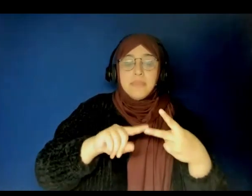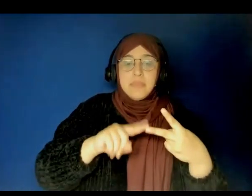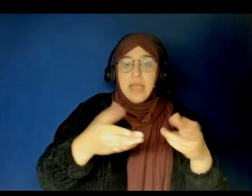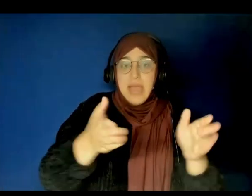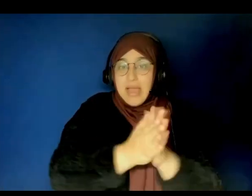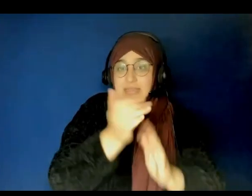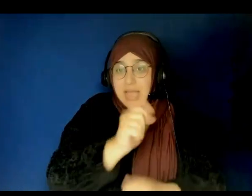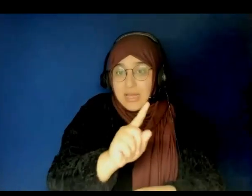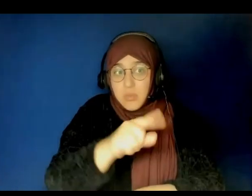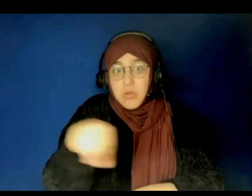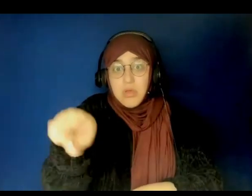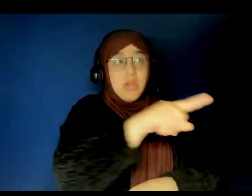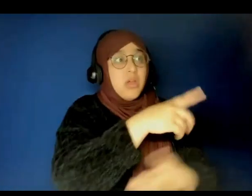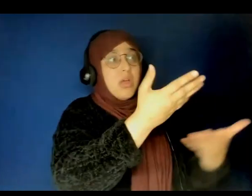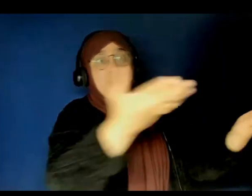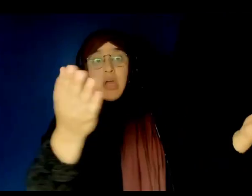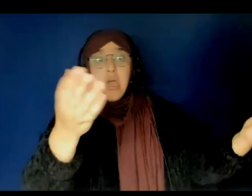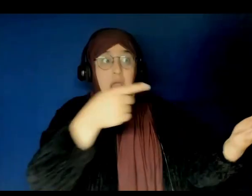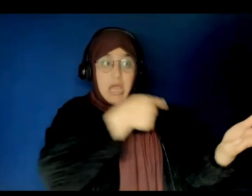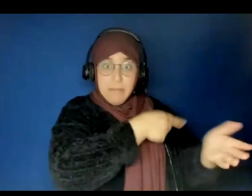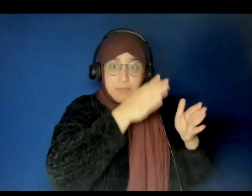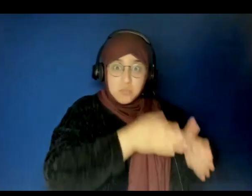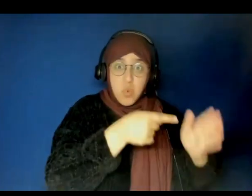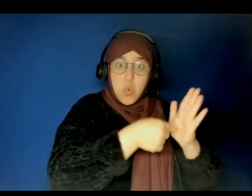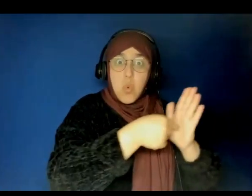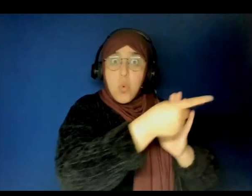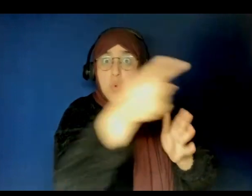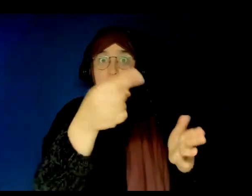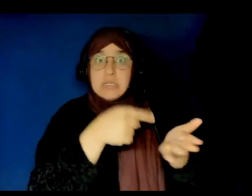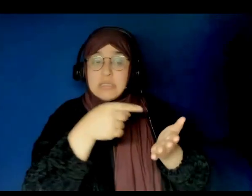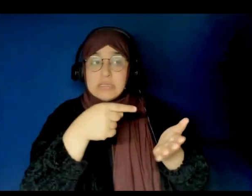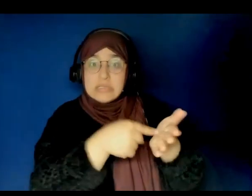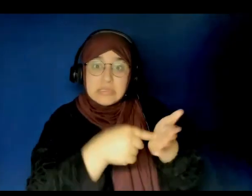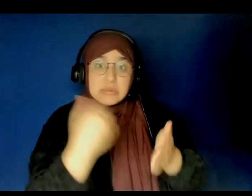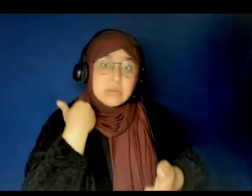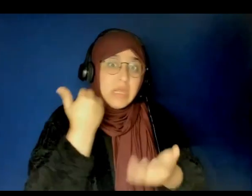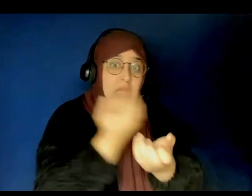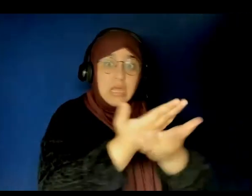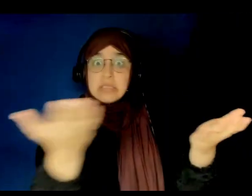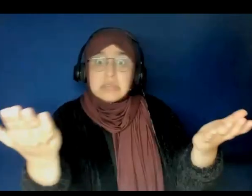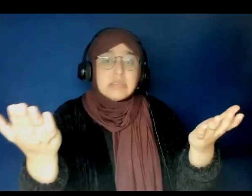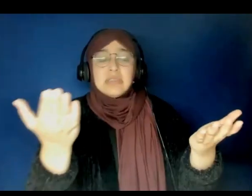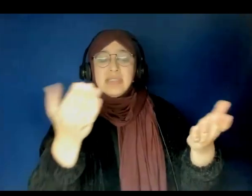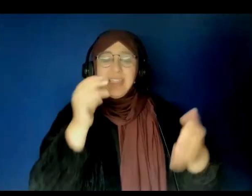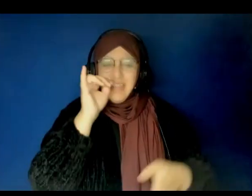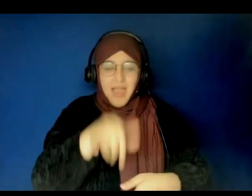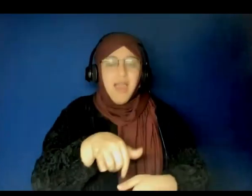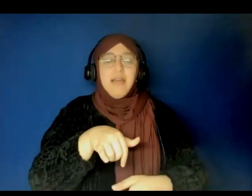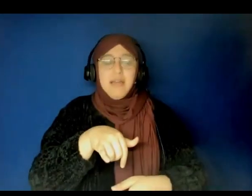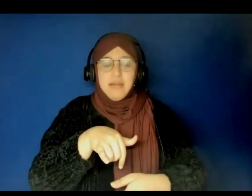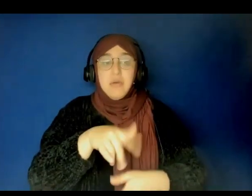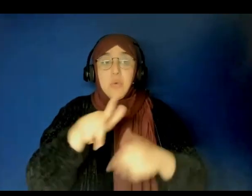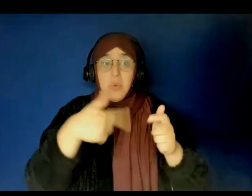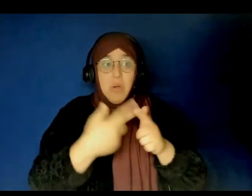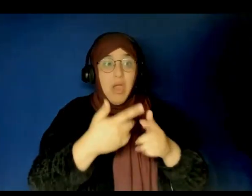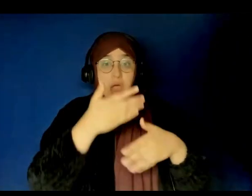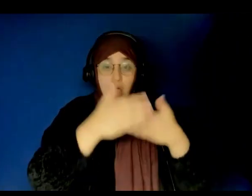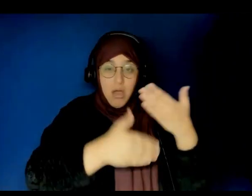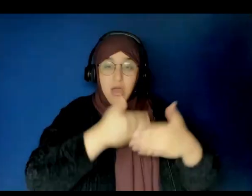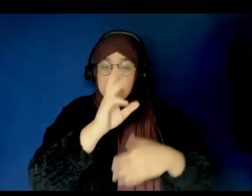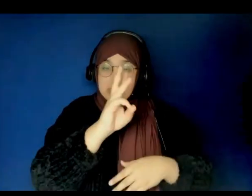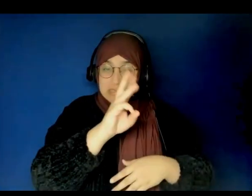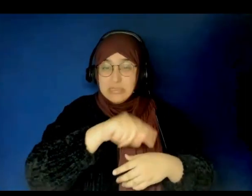have debts that are owed to them, so on and so forth. Once all of that's done, and that's all kind of codified